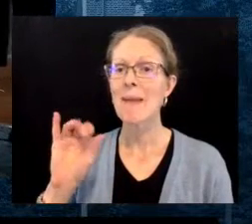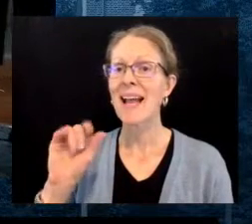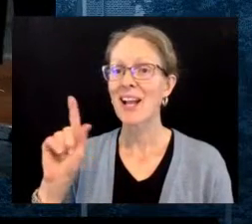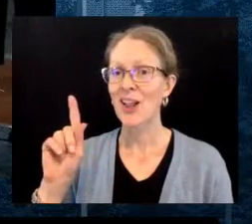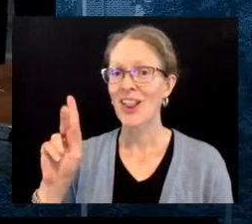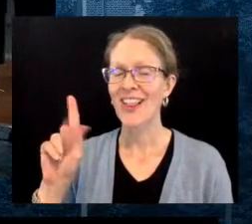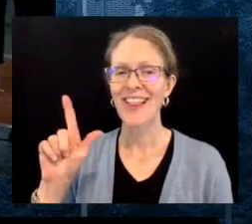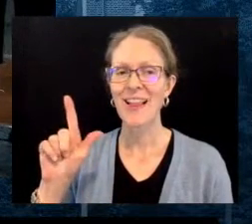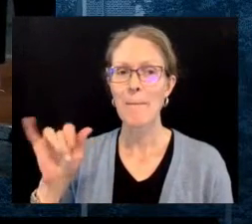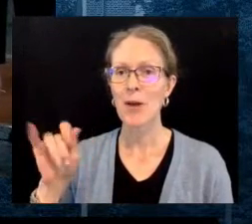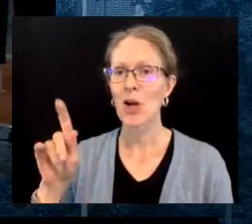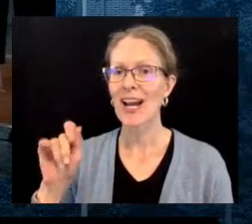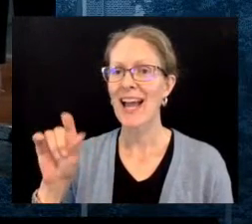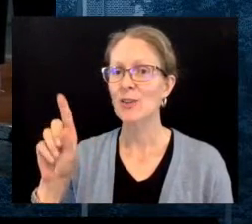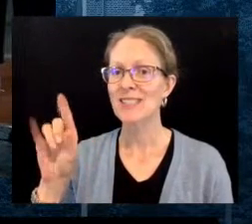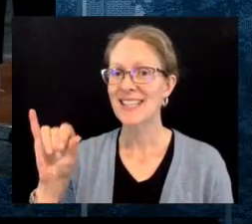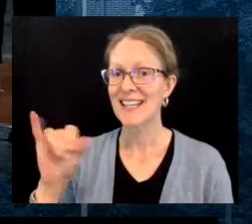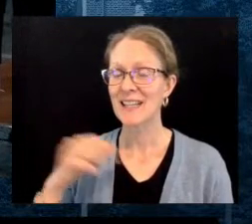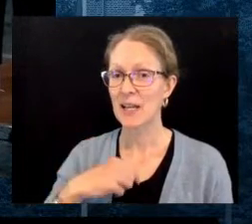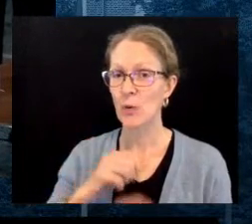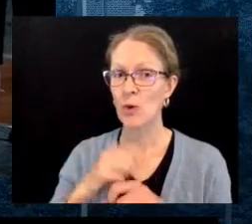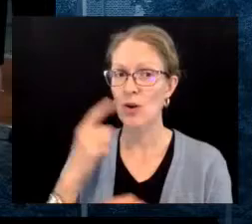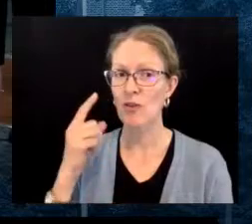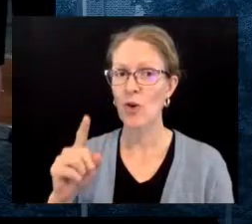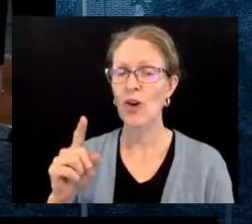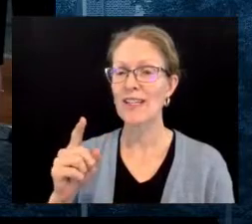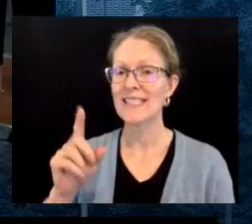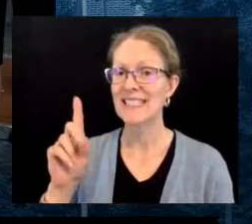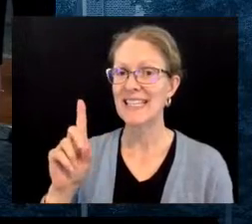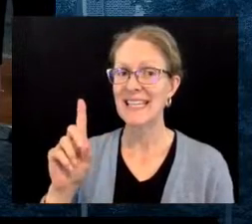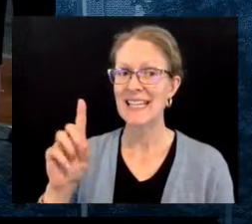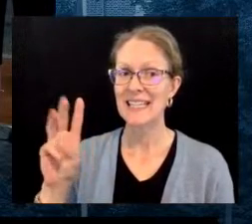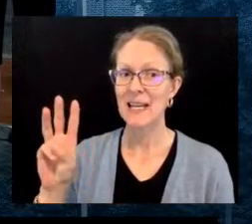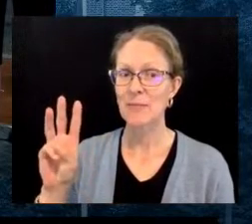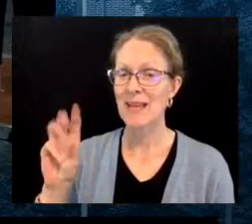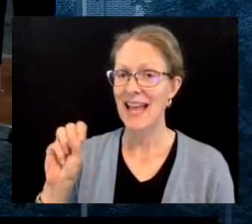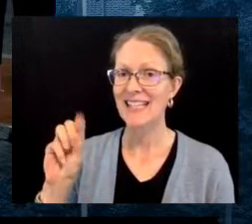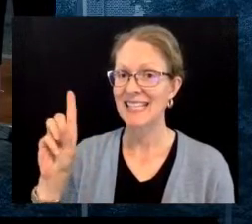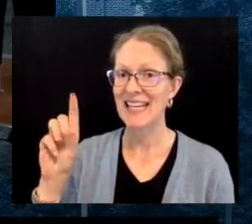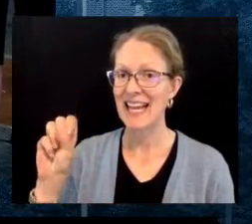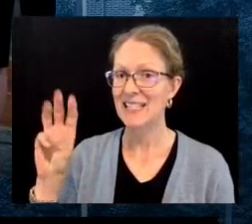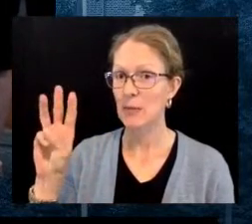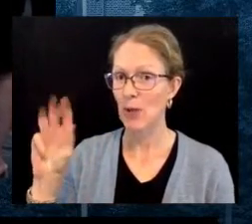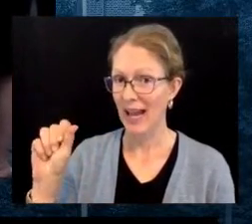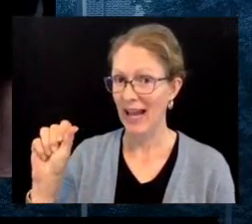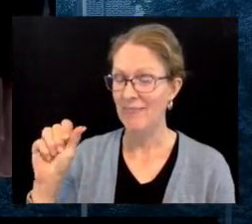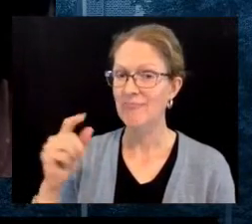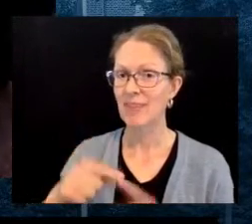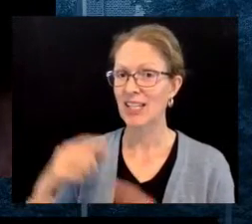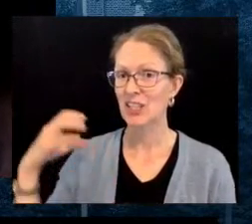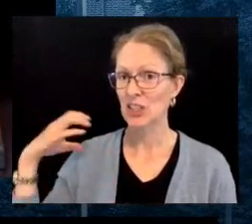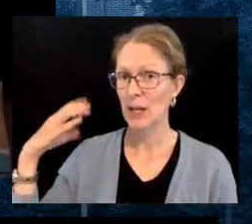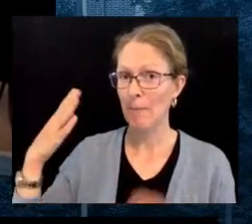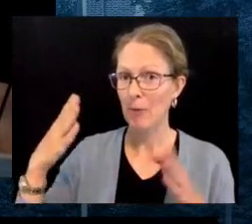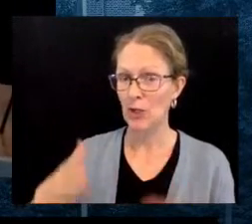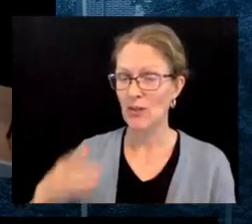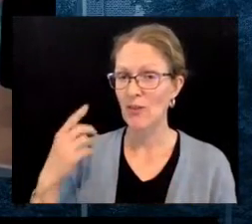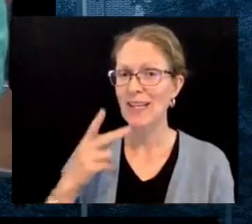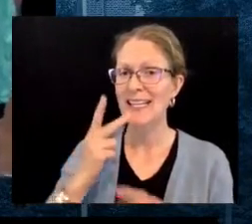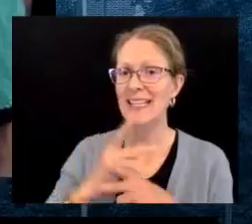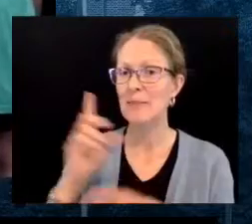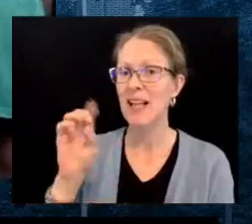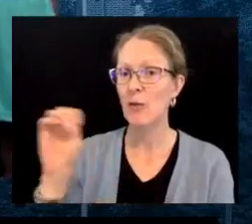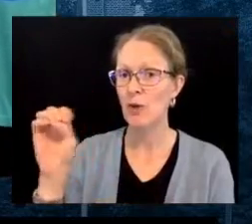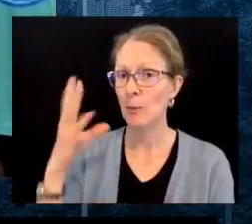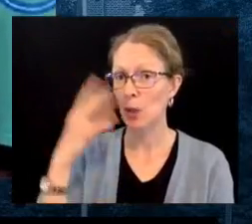I work for DSWA, Delaware Solid Waste Authority, but I also serve as chair of a board for Keep Delaware Beautiful. So I'm very